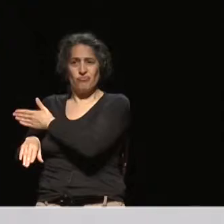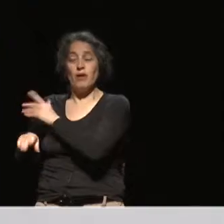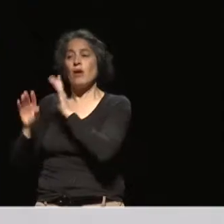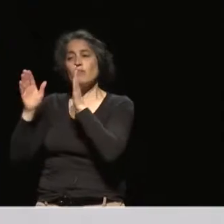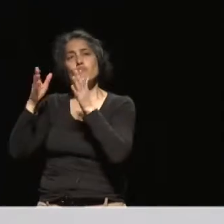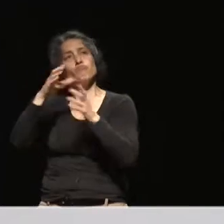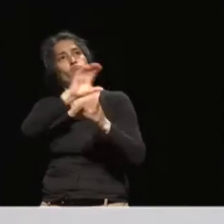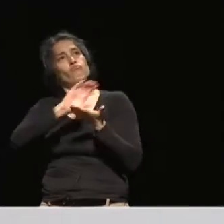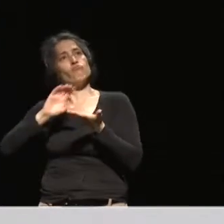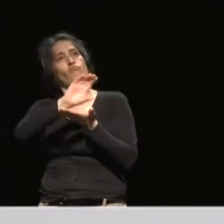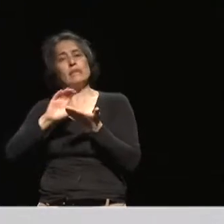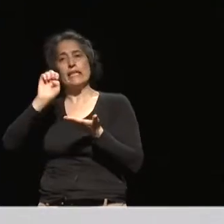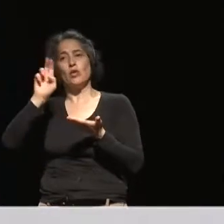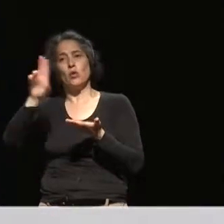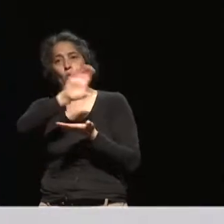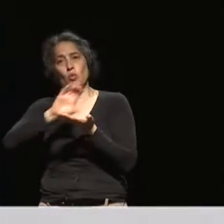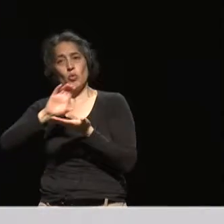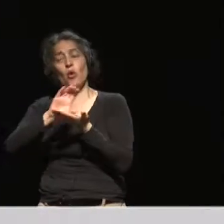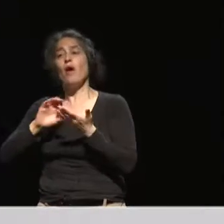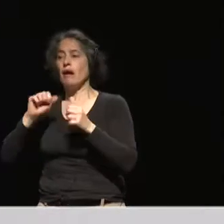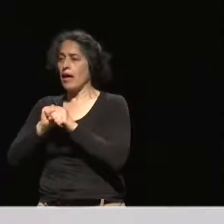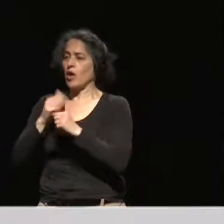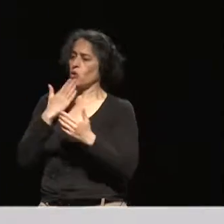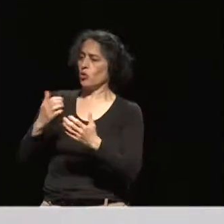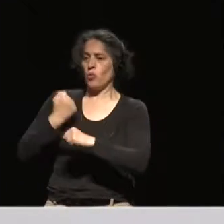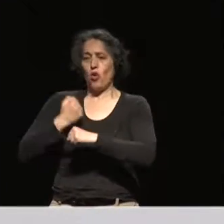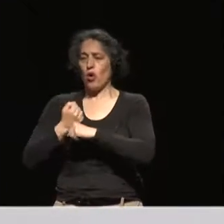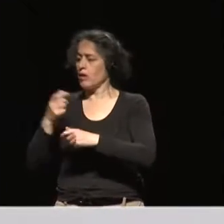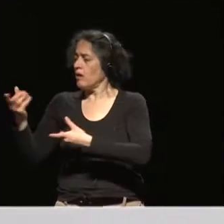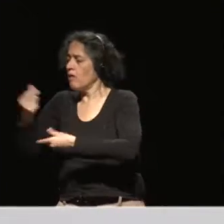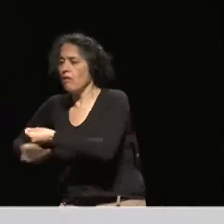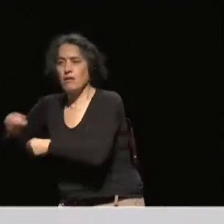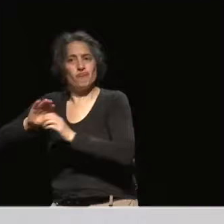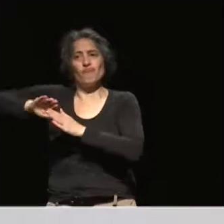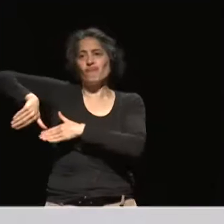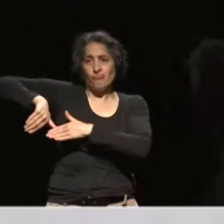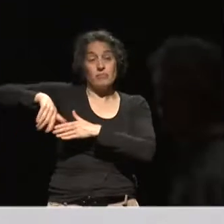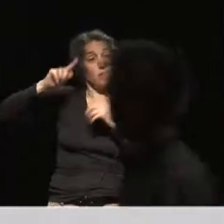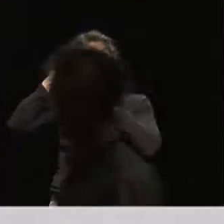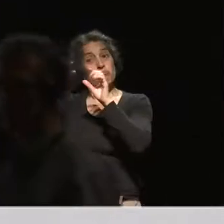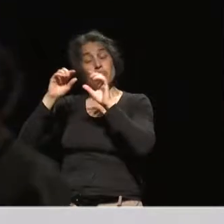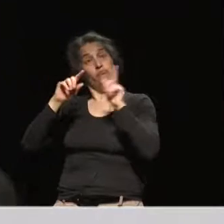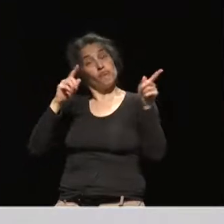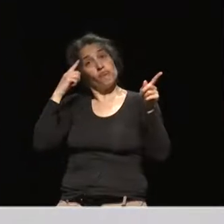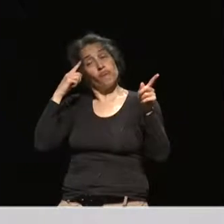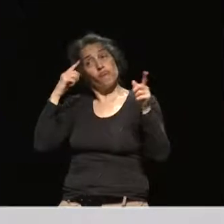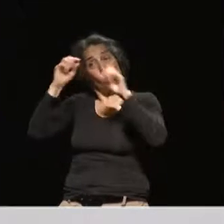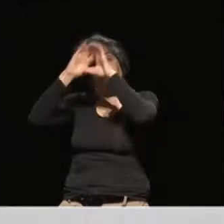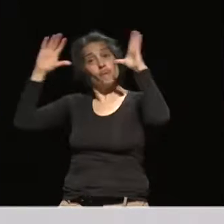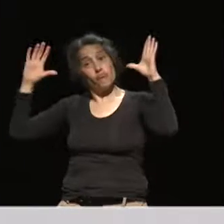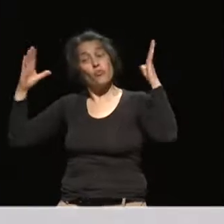a state from outside, but it's a good starting point. Secondly, I think you also have to acknowledge that in